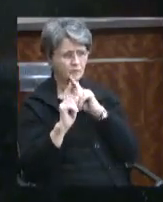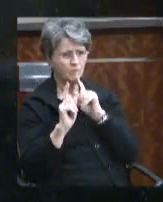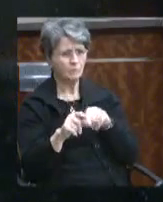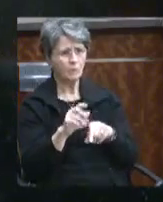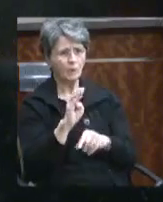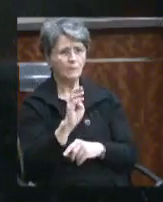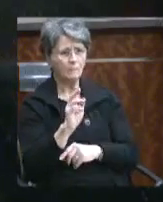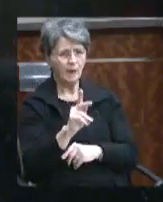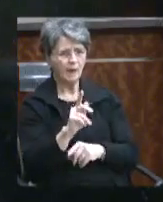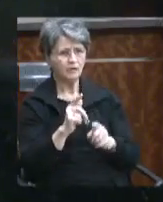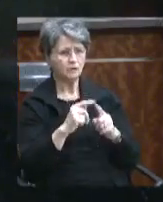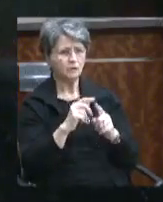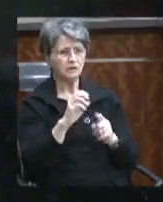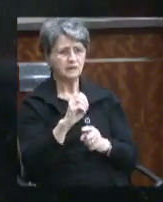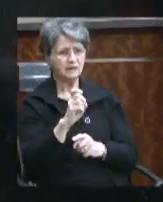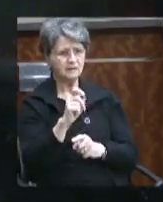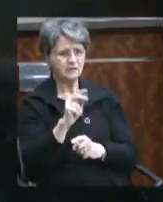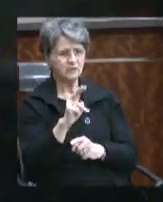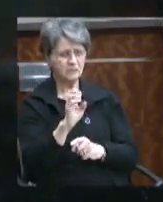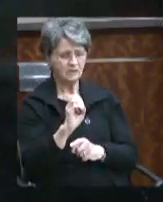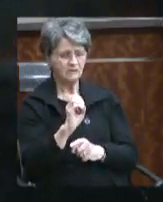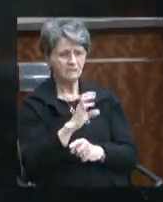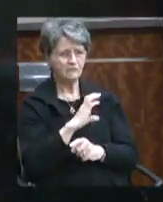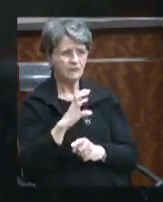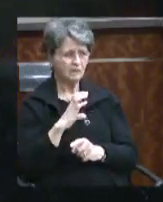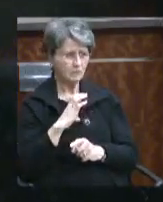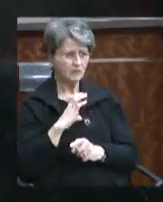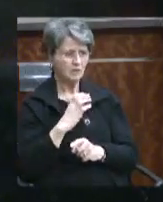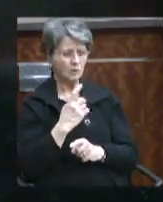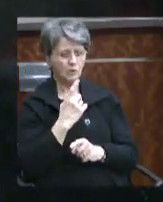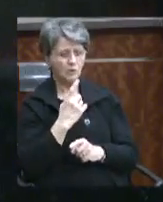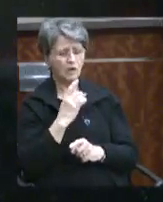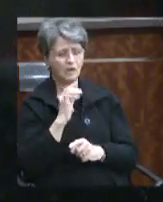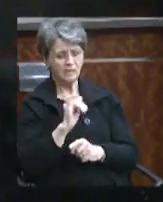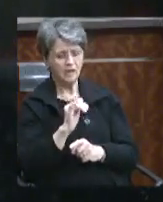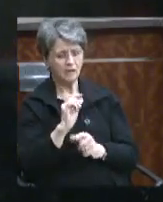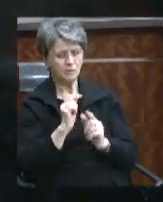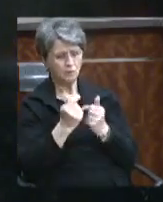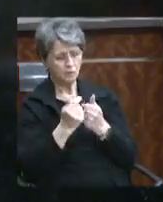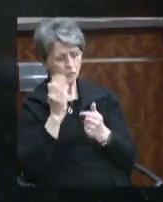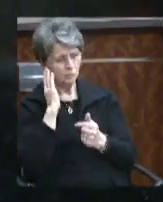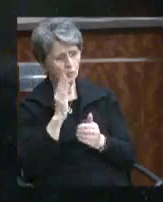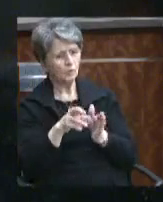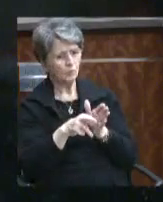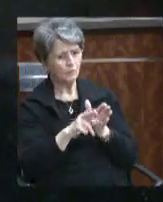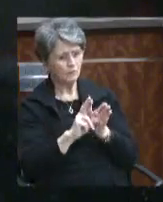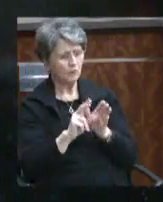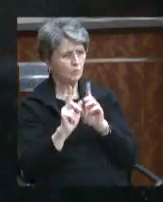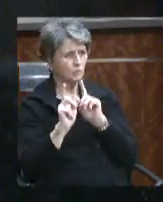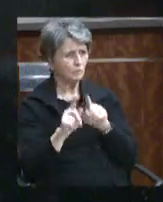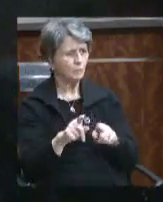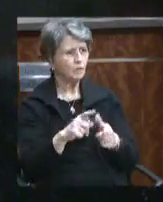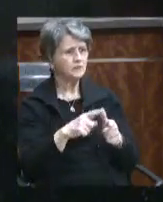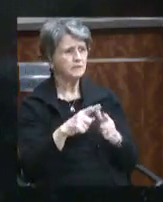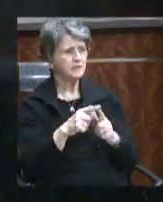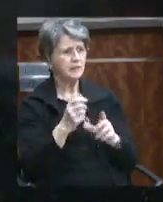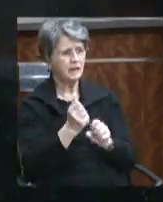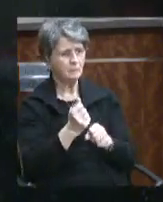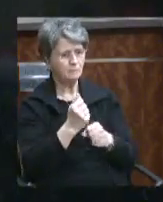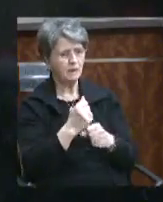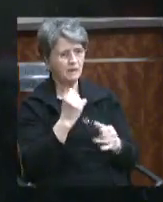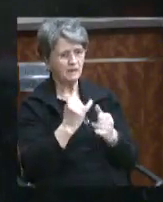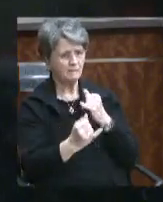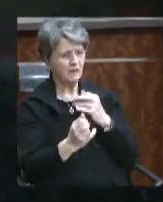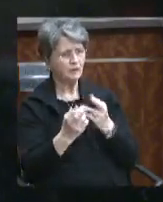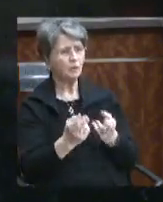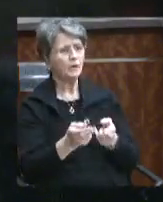executive committee. Executive committee will review those reports and then make a final recommendation, which will go to